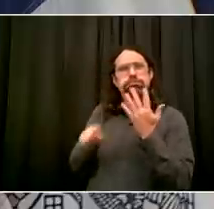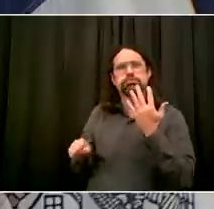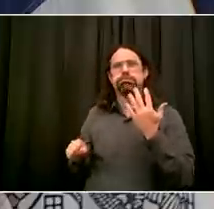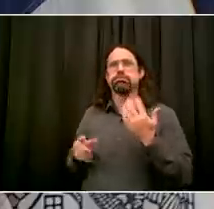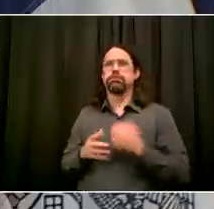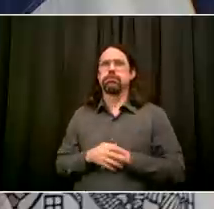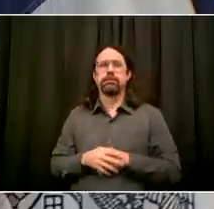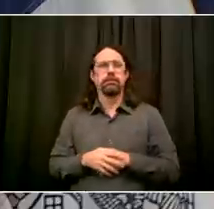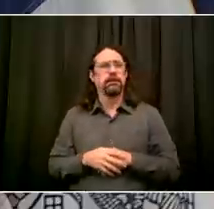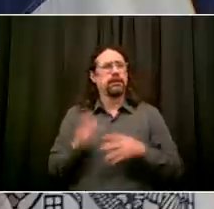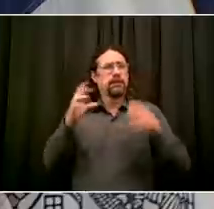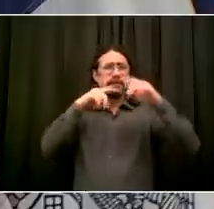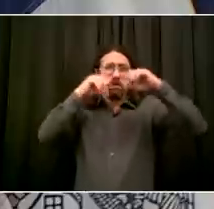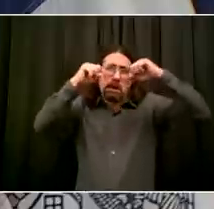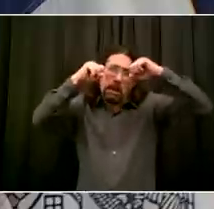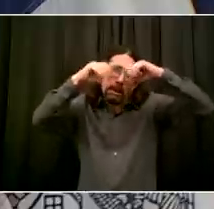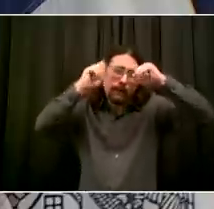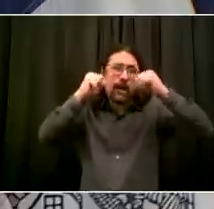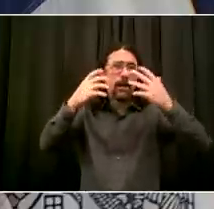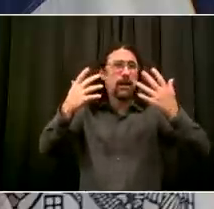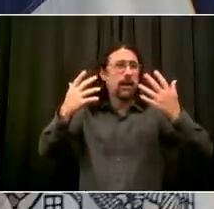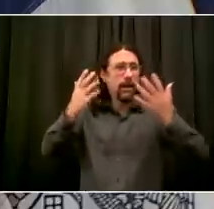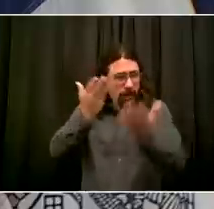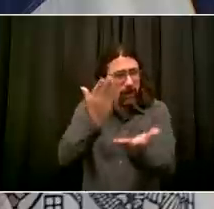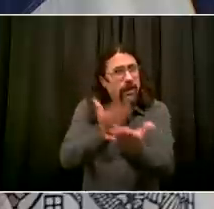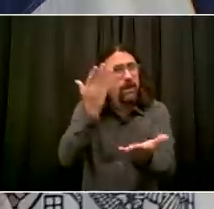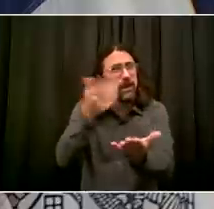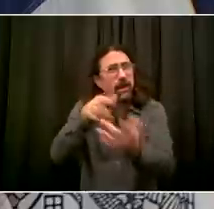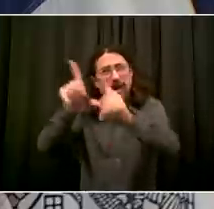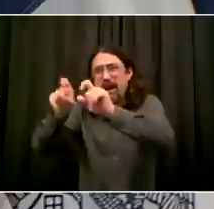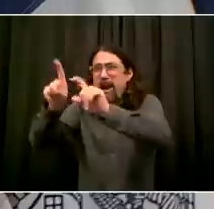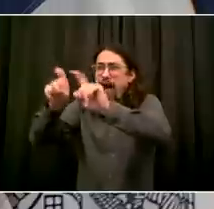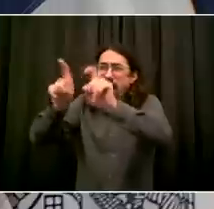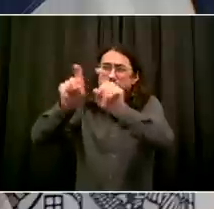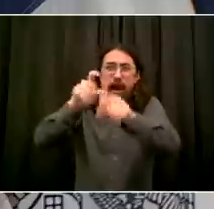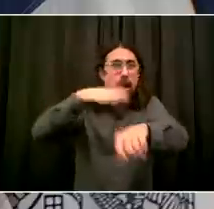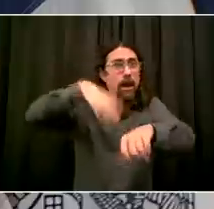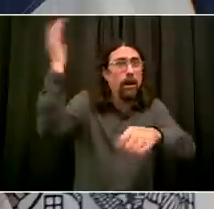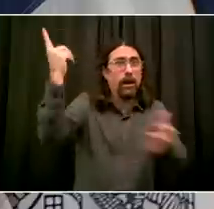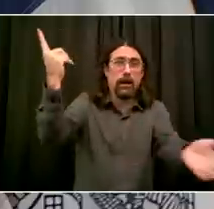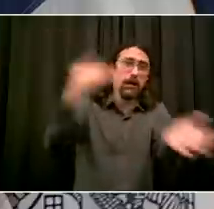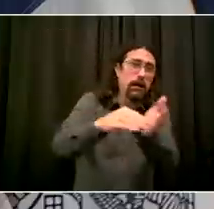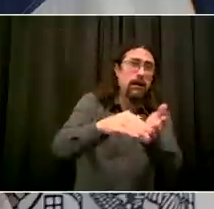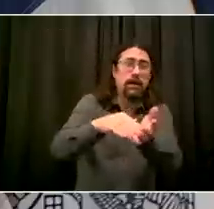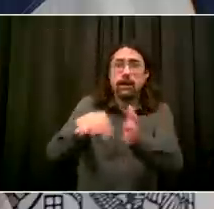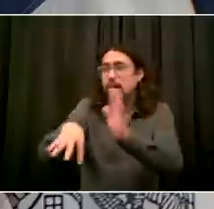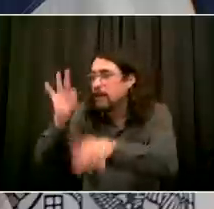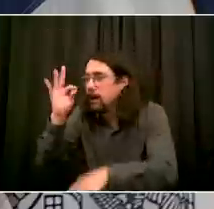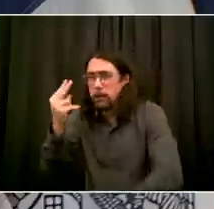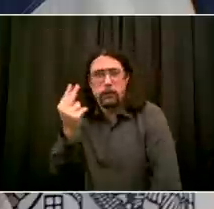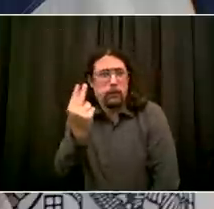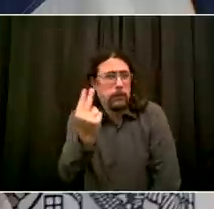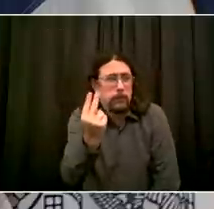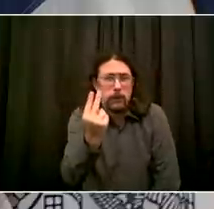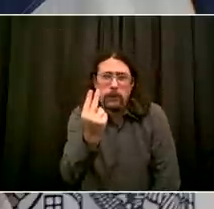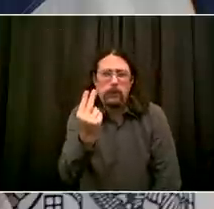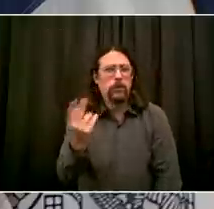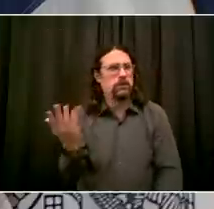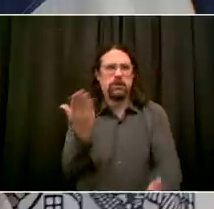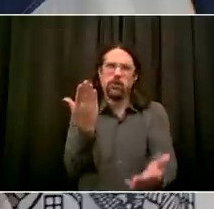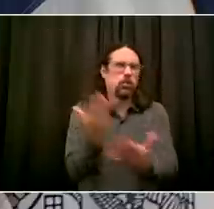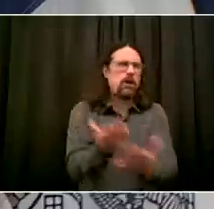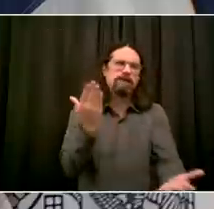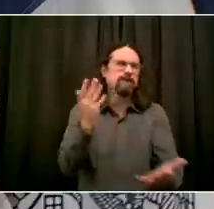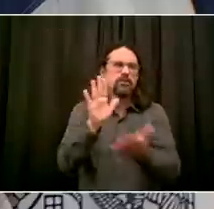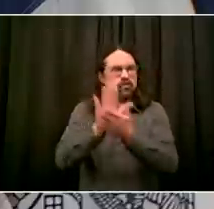in a perfect world, we'd say, hey, let's just keep things going. But I think the reality is, if we're really trying to restrict movement and